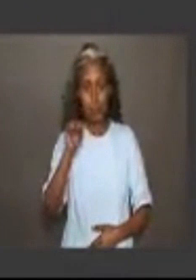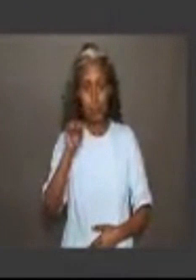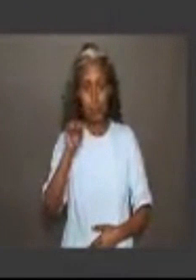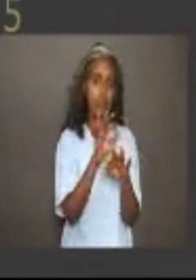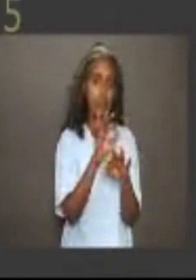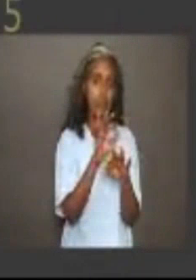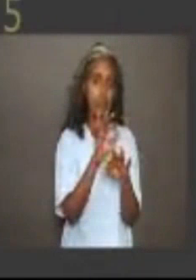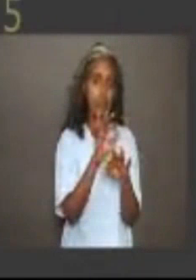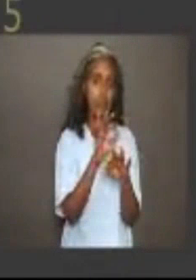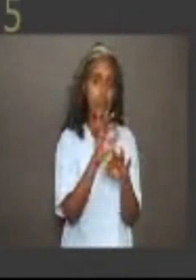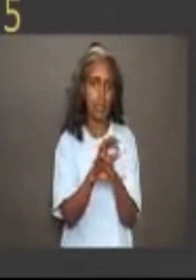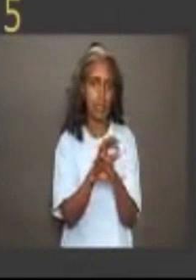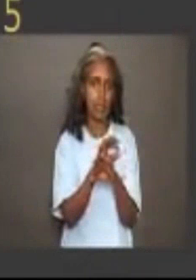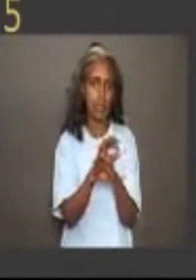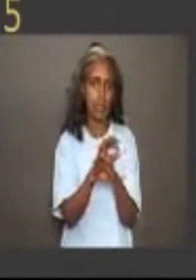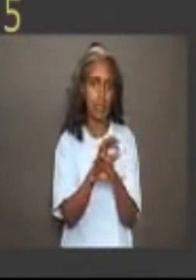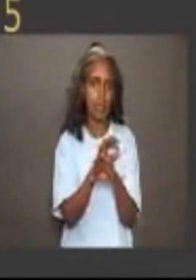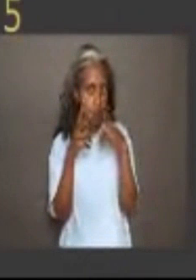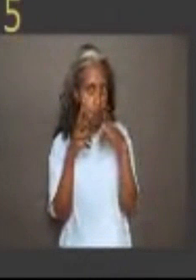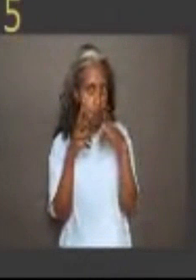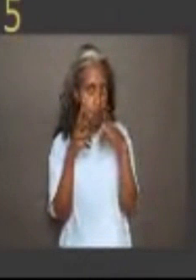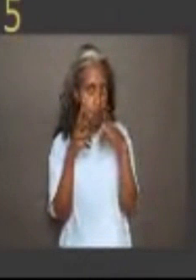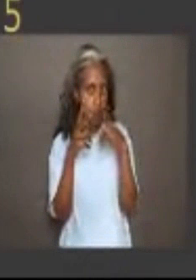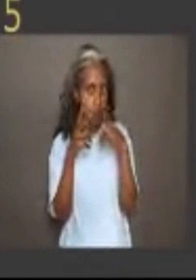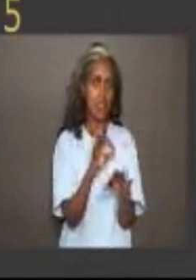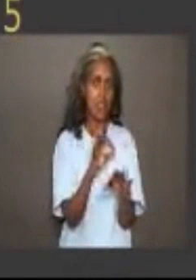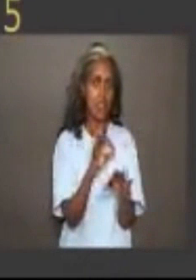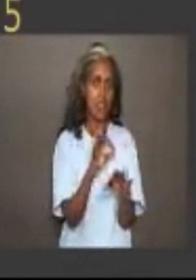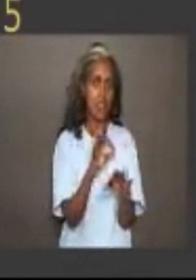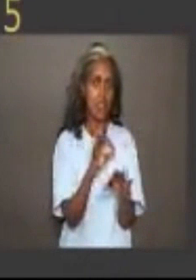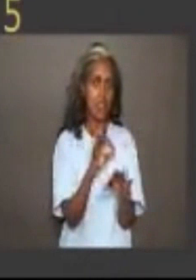Let us look at the factors of 45.